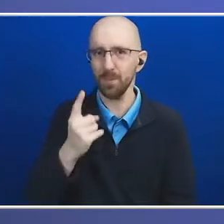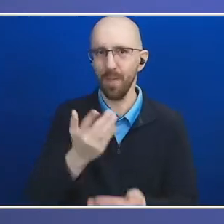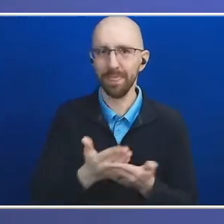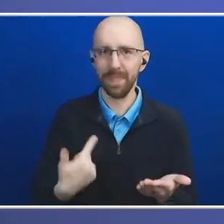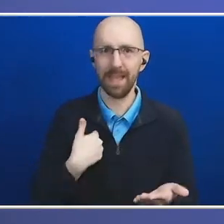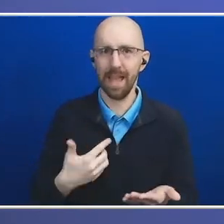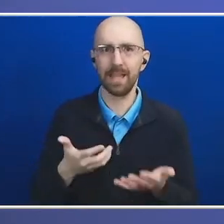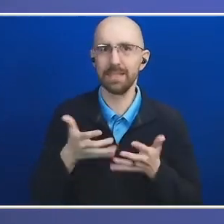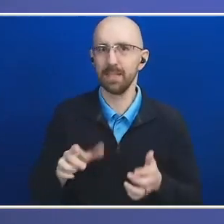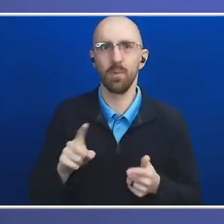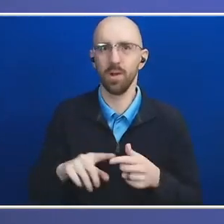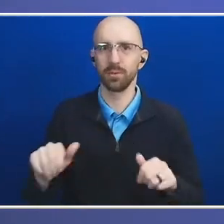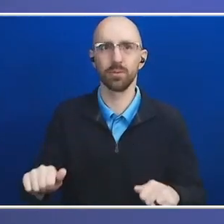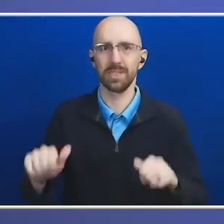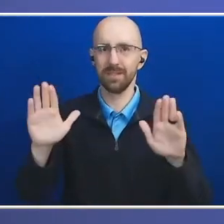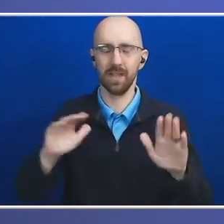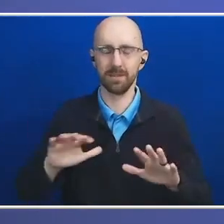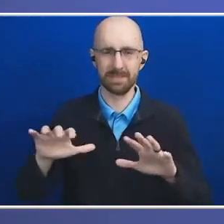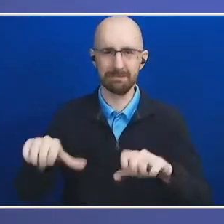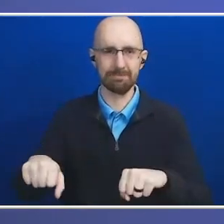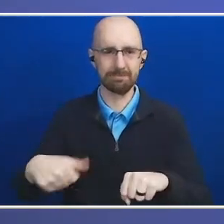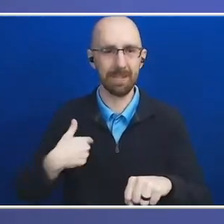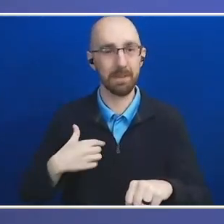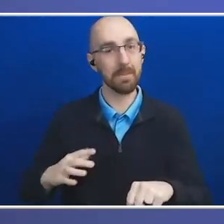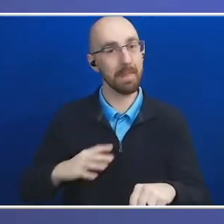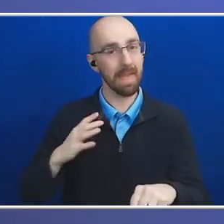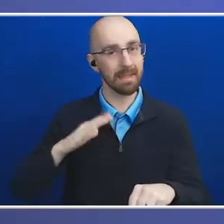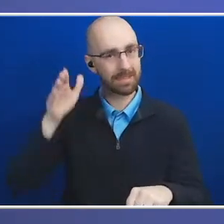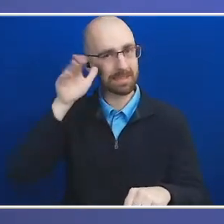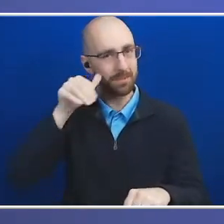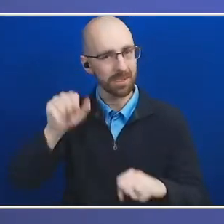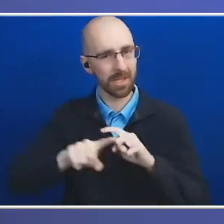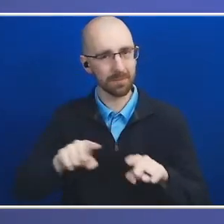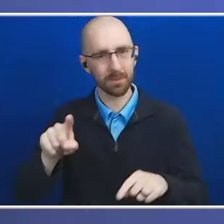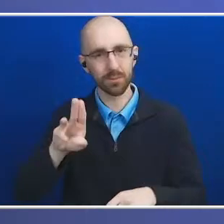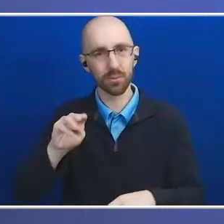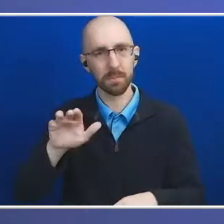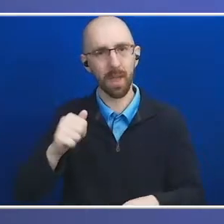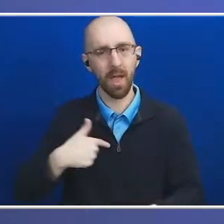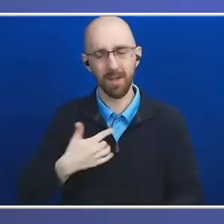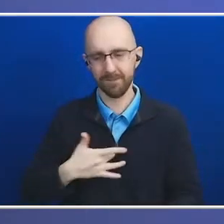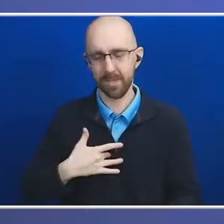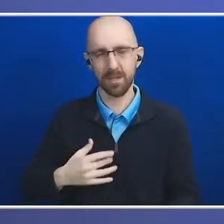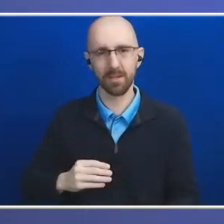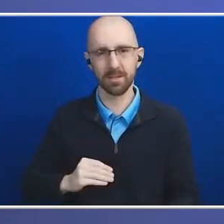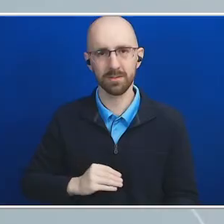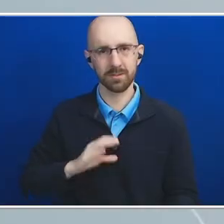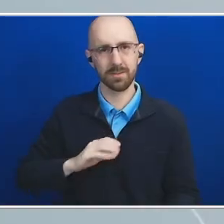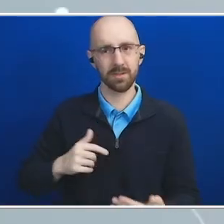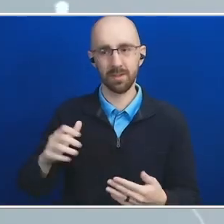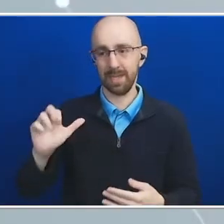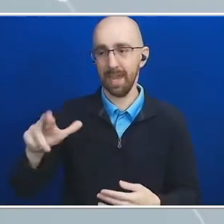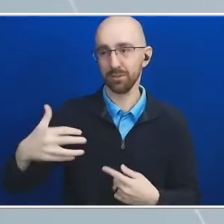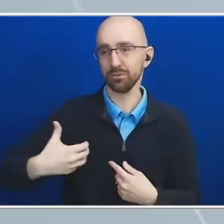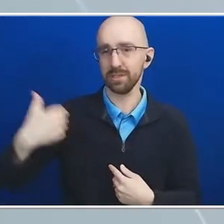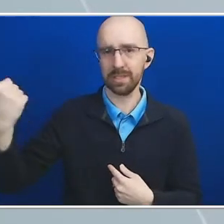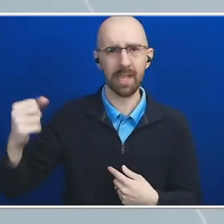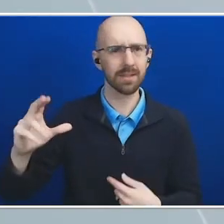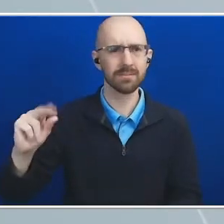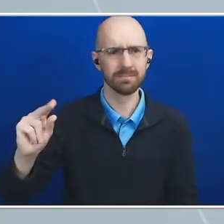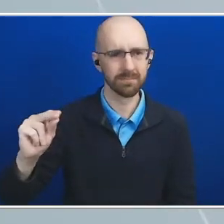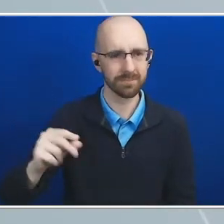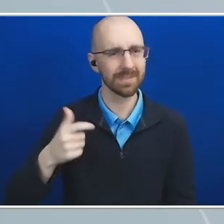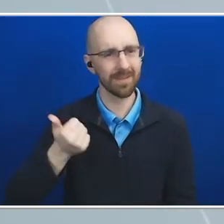I might be politely stubborn, but that Zumba brings me joy, and that was not something I wanted cancer to take from me. And everybody wearing their pink, and